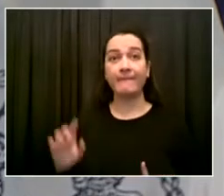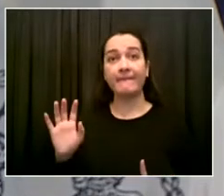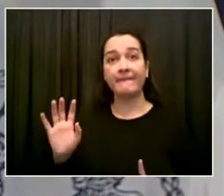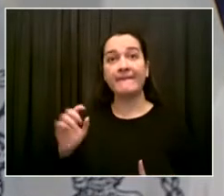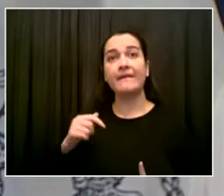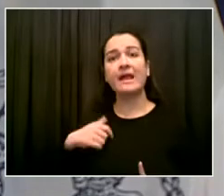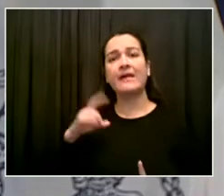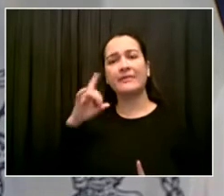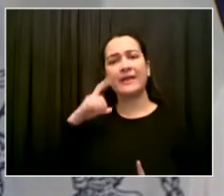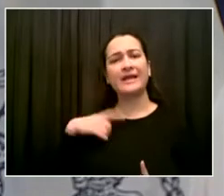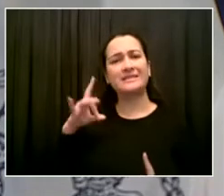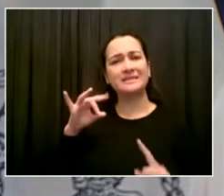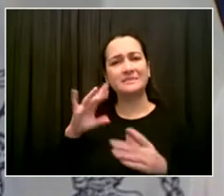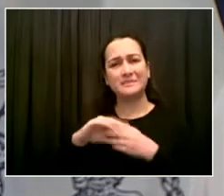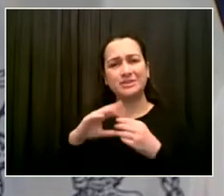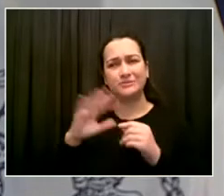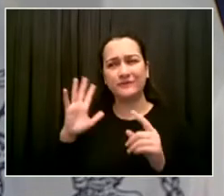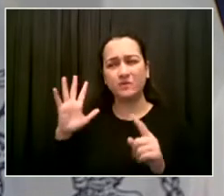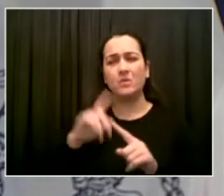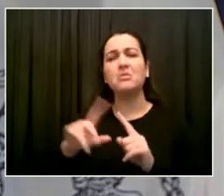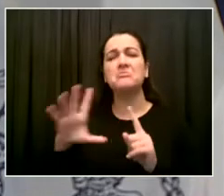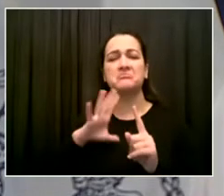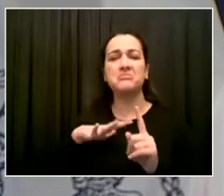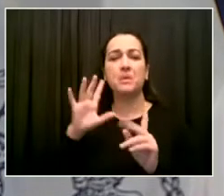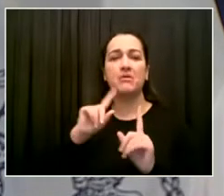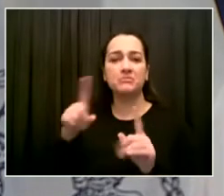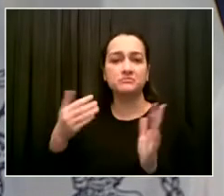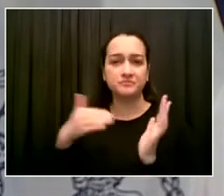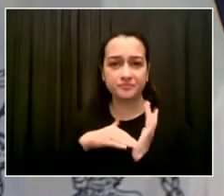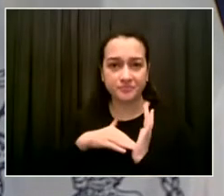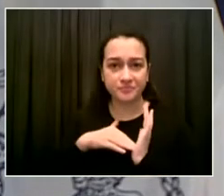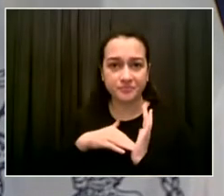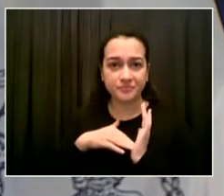think there was and I'll turn to Dr. Varma and Dr. Choksi,